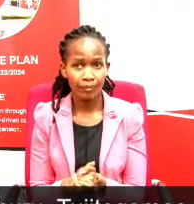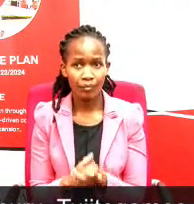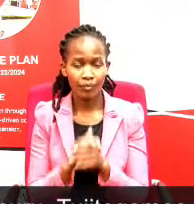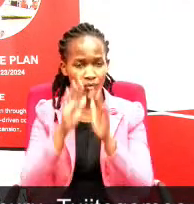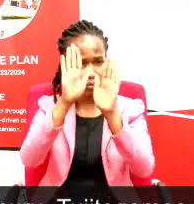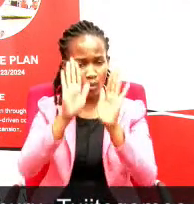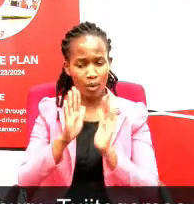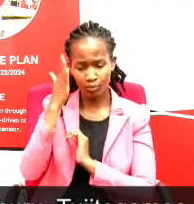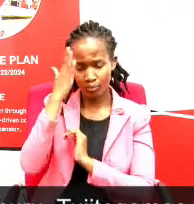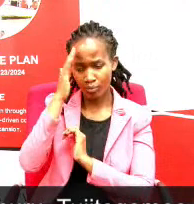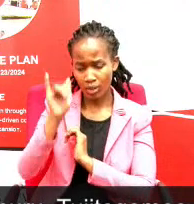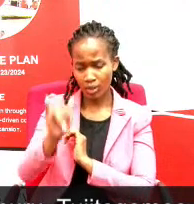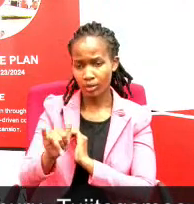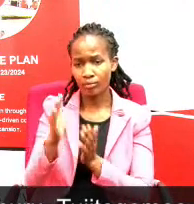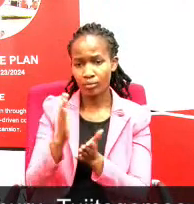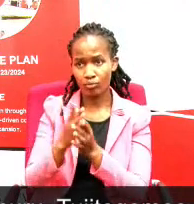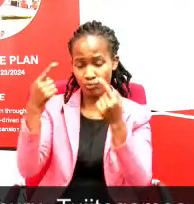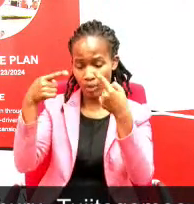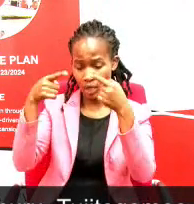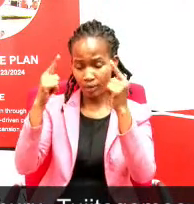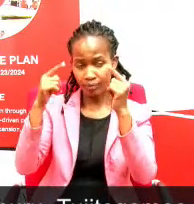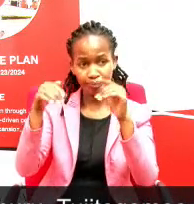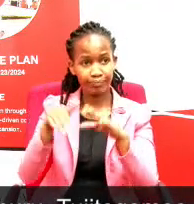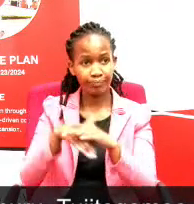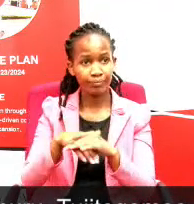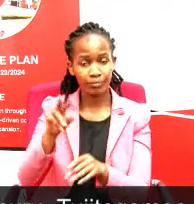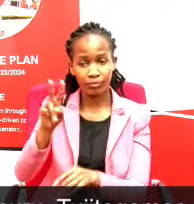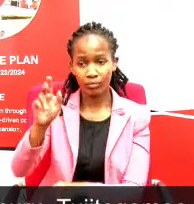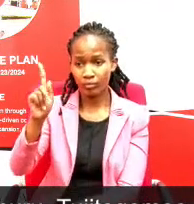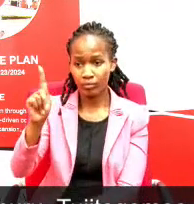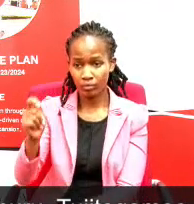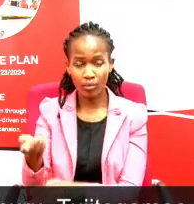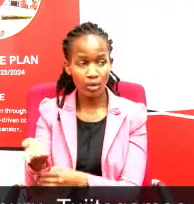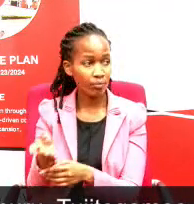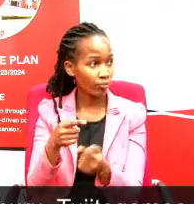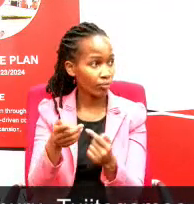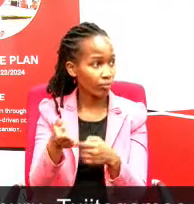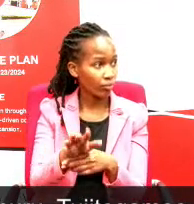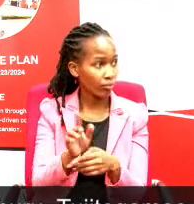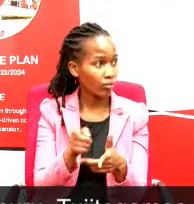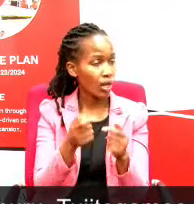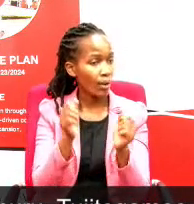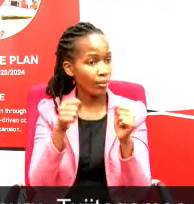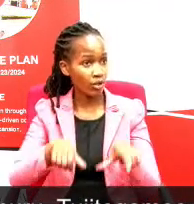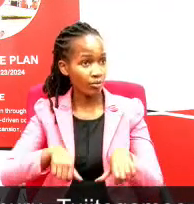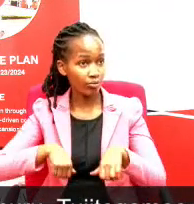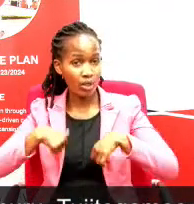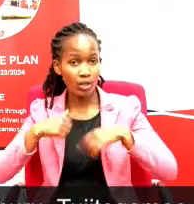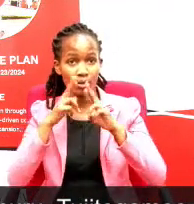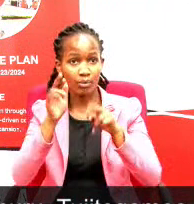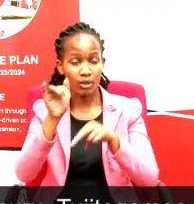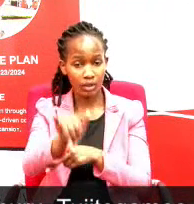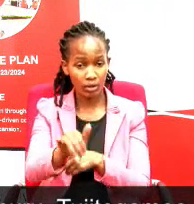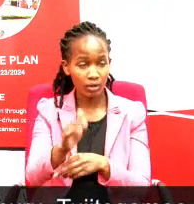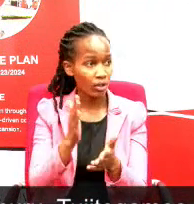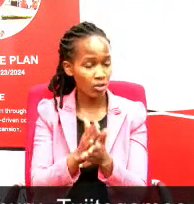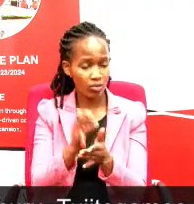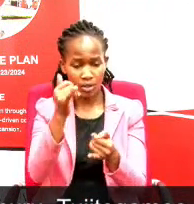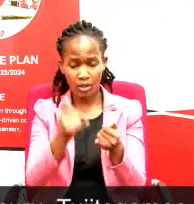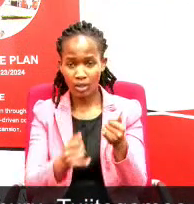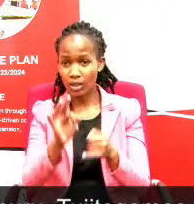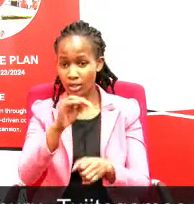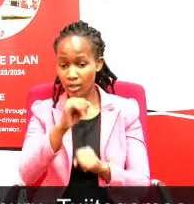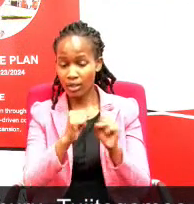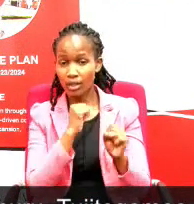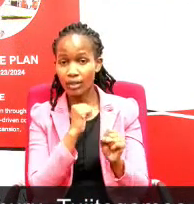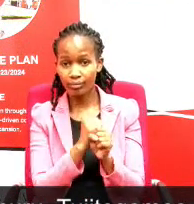Significant to note is a success in processing of VAT refunds. We can proudly report that in the last 3